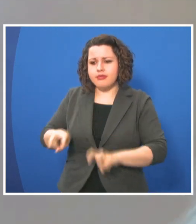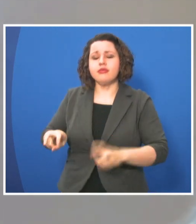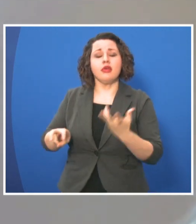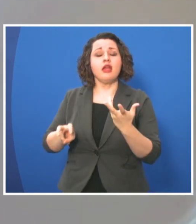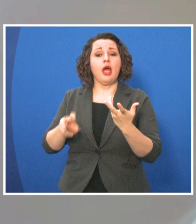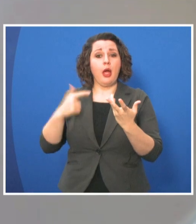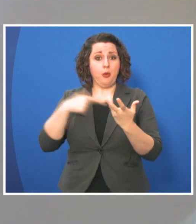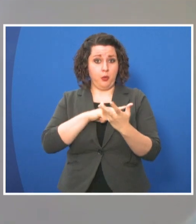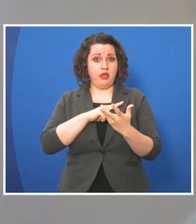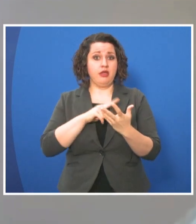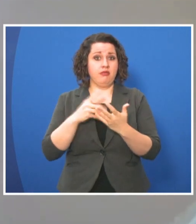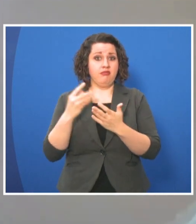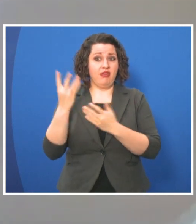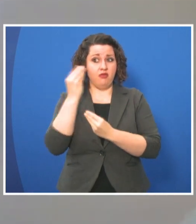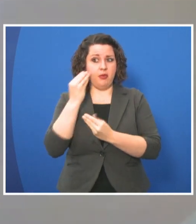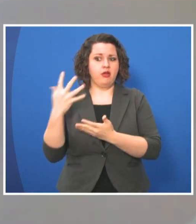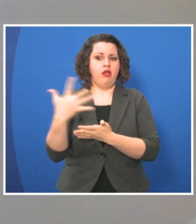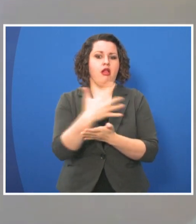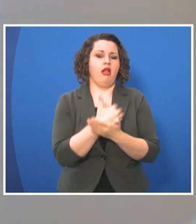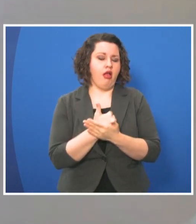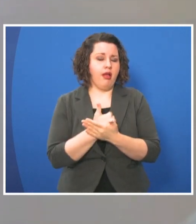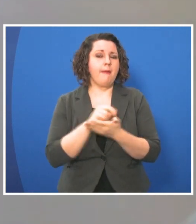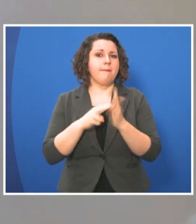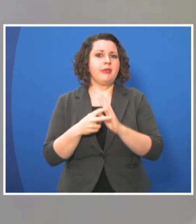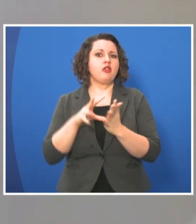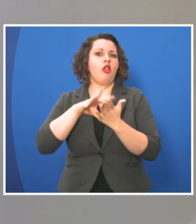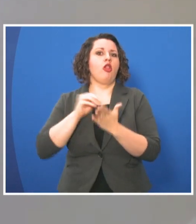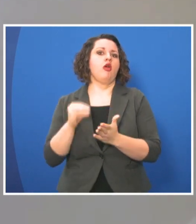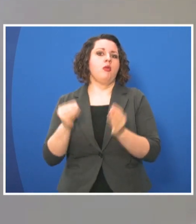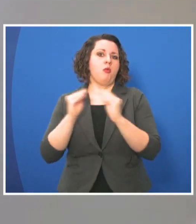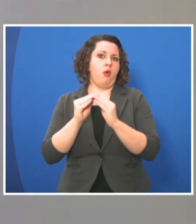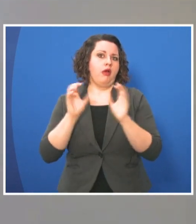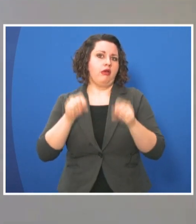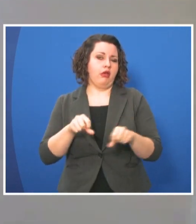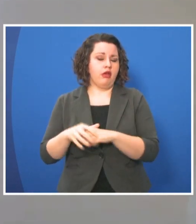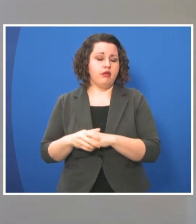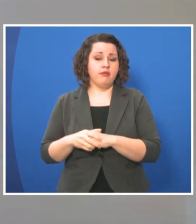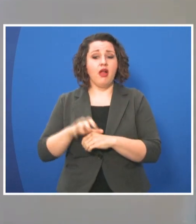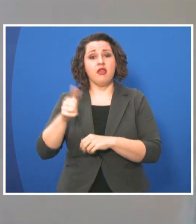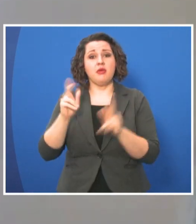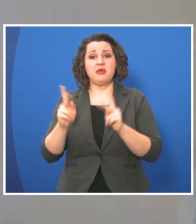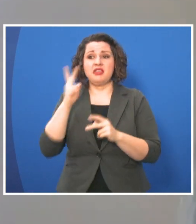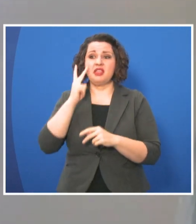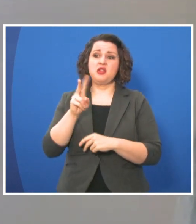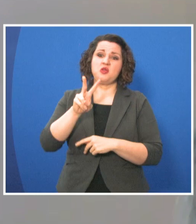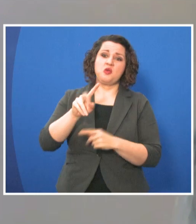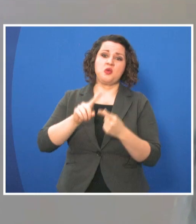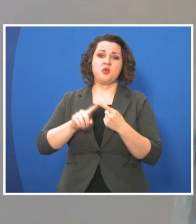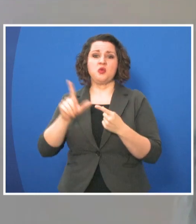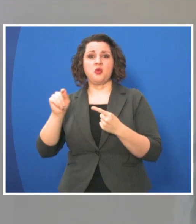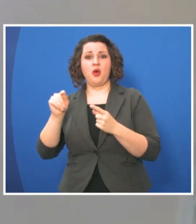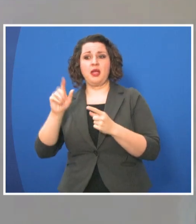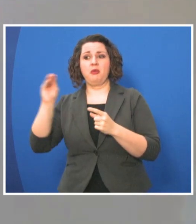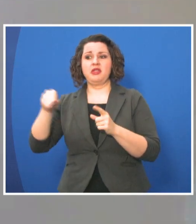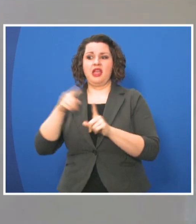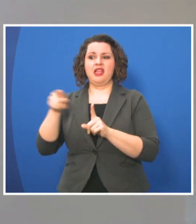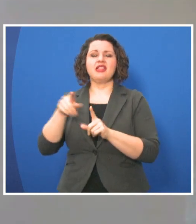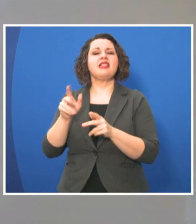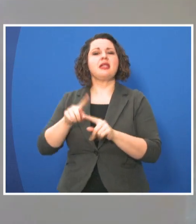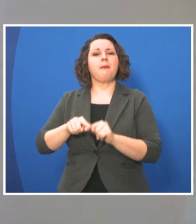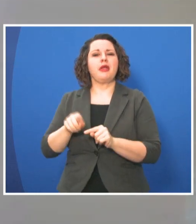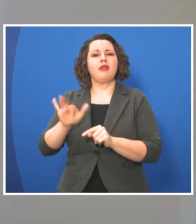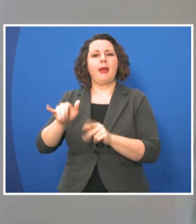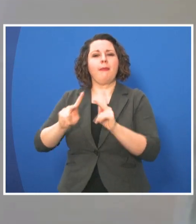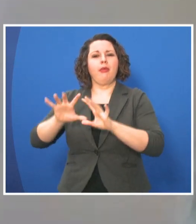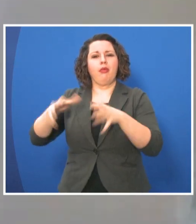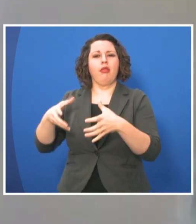be able to learn a bit more. Others have seen ranges between 2 up to 20%, depending on the population that we're looking